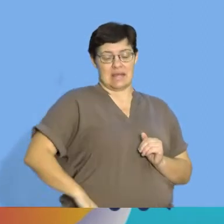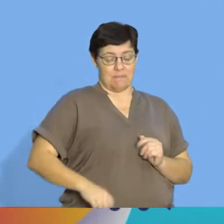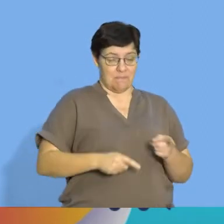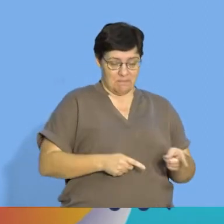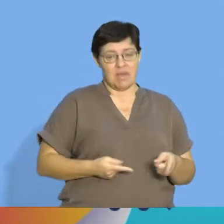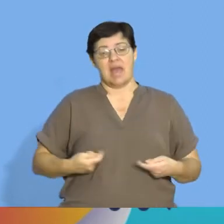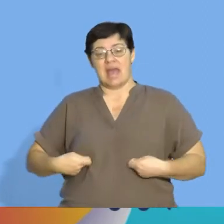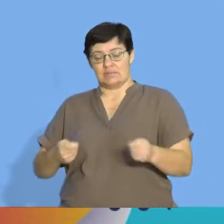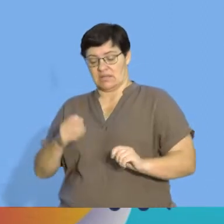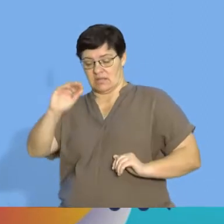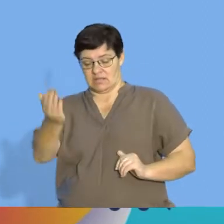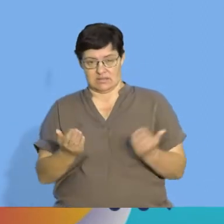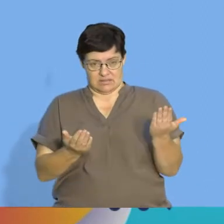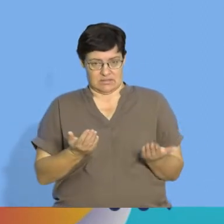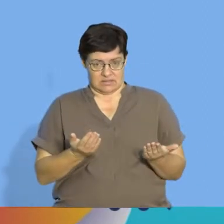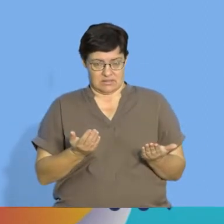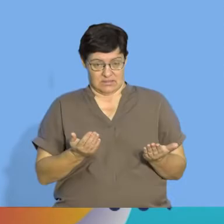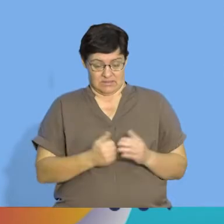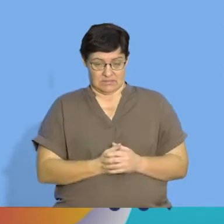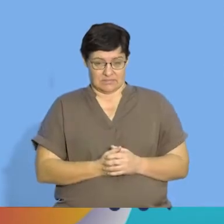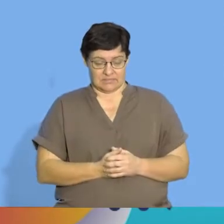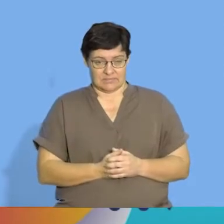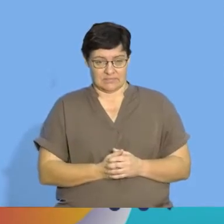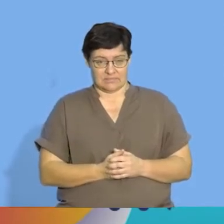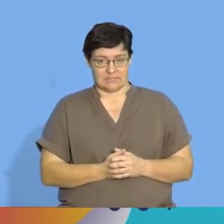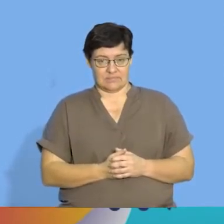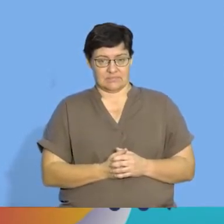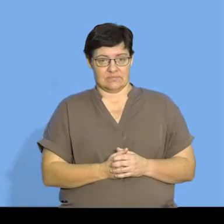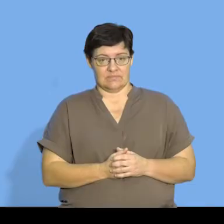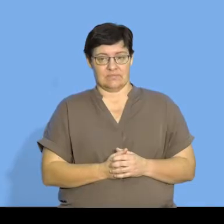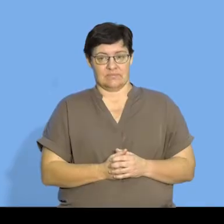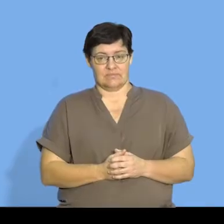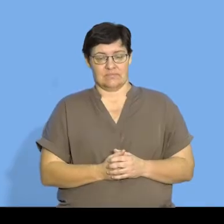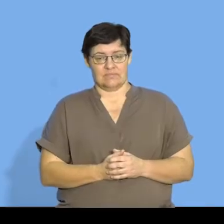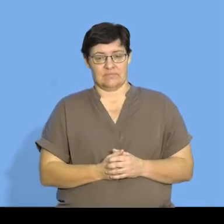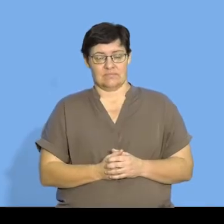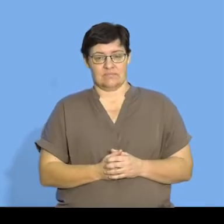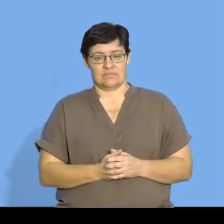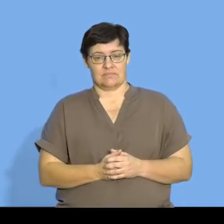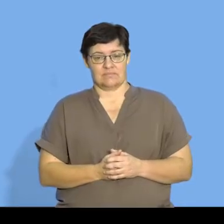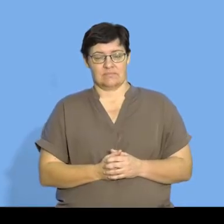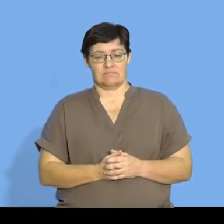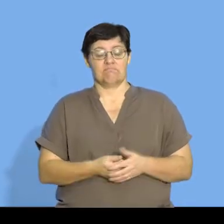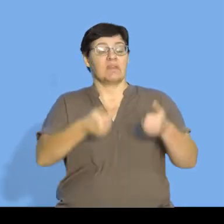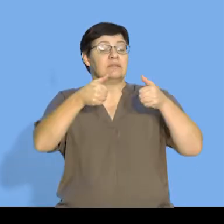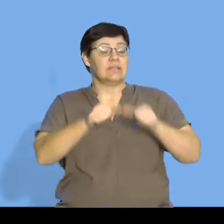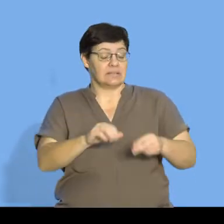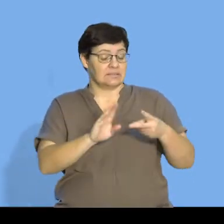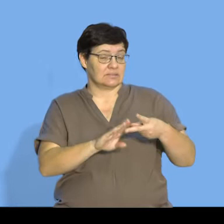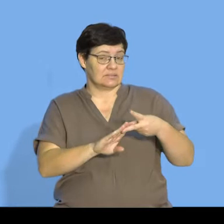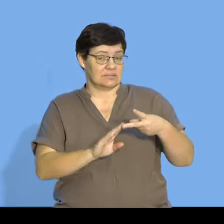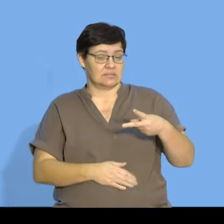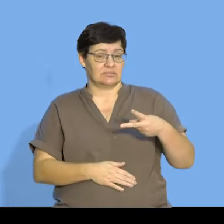and expenditure, your projected income and expenditure. Okay. The next one says,